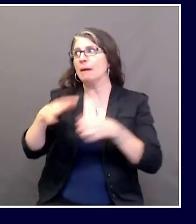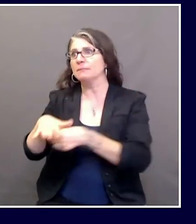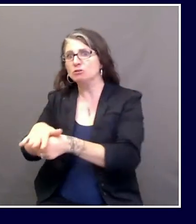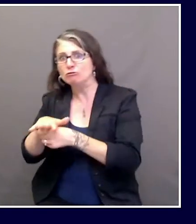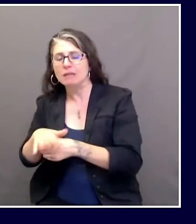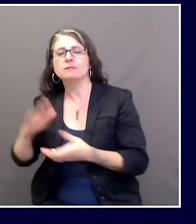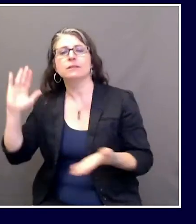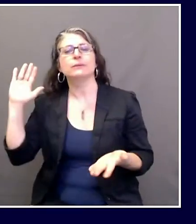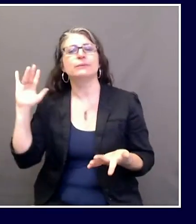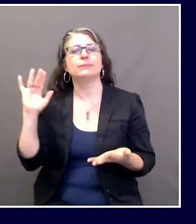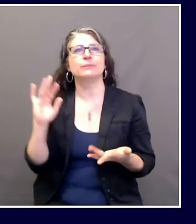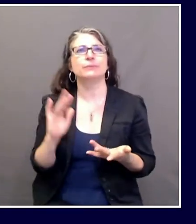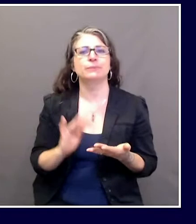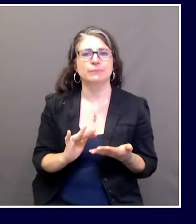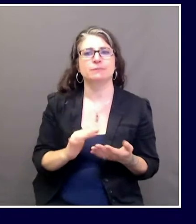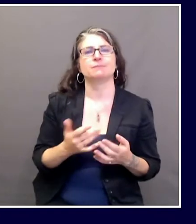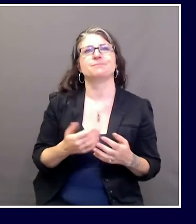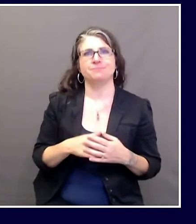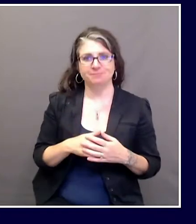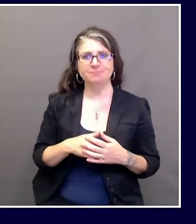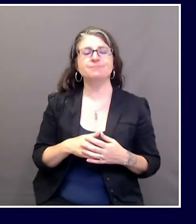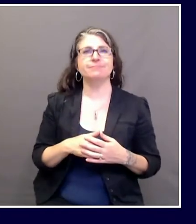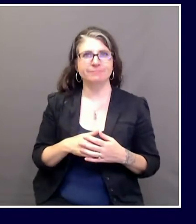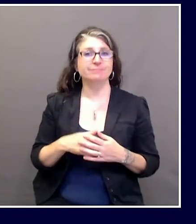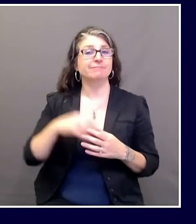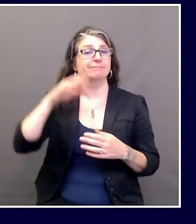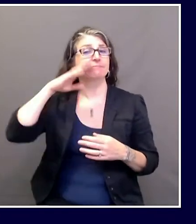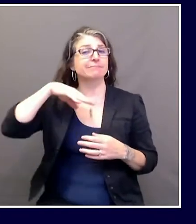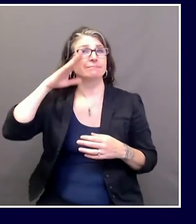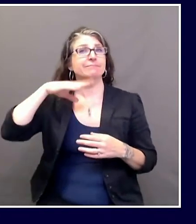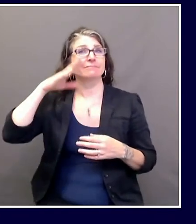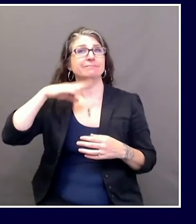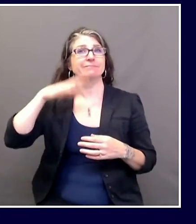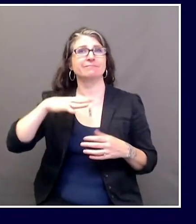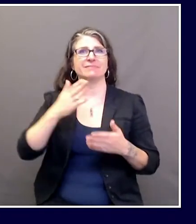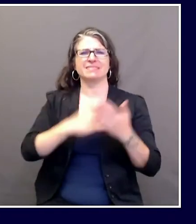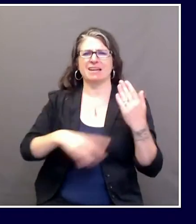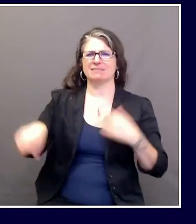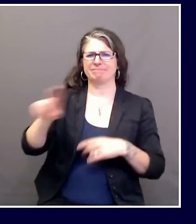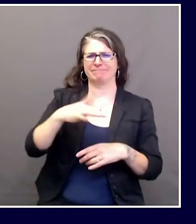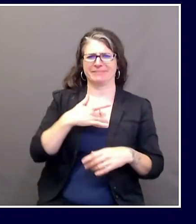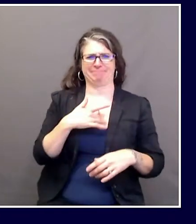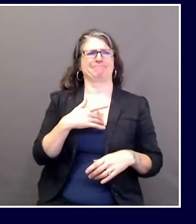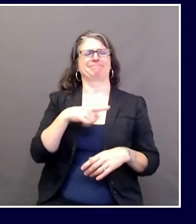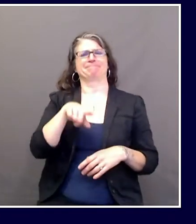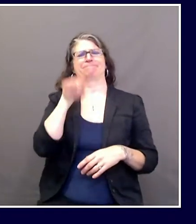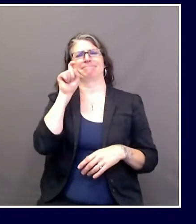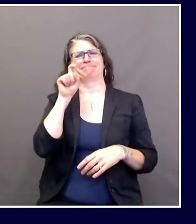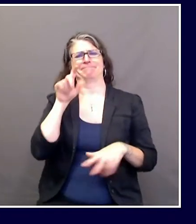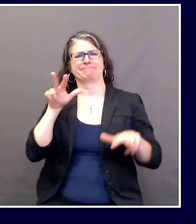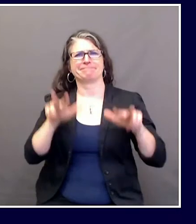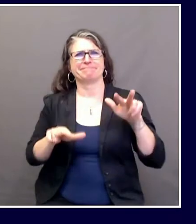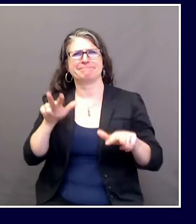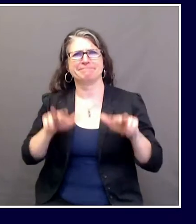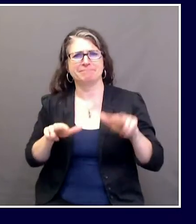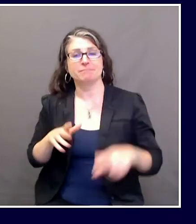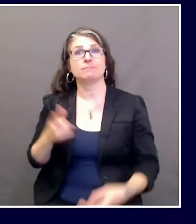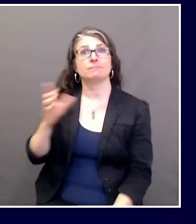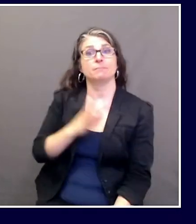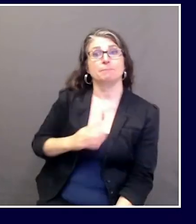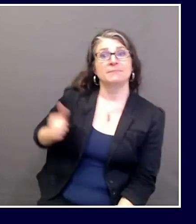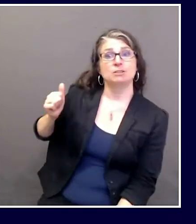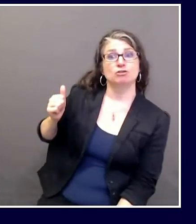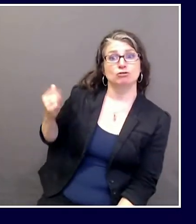and acknowledge that there is uncertainty here. One person that the commissioner and I work very closely with, this individual